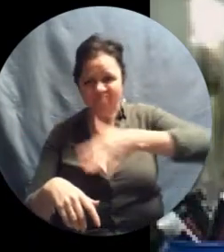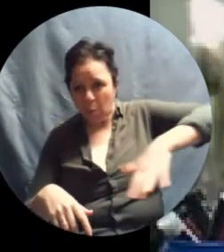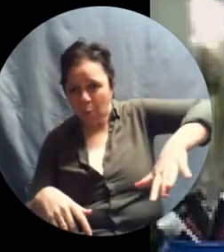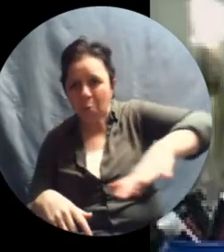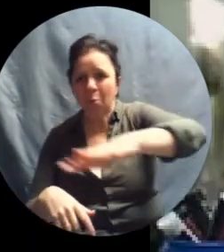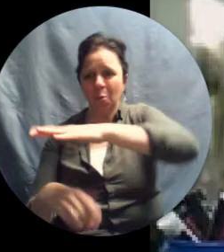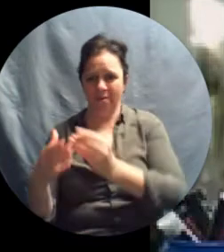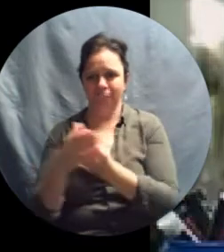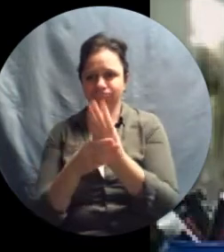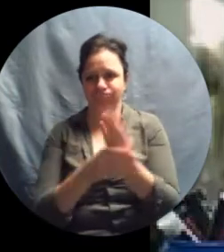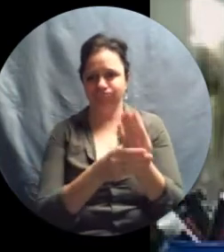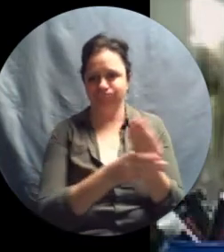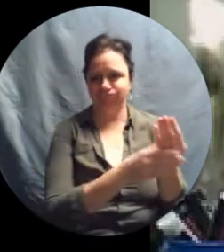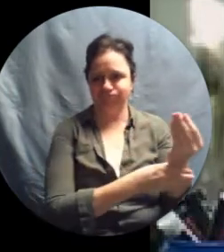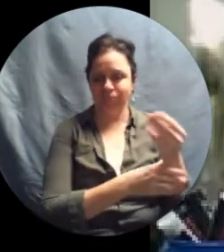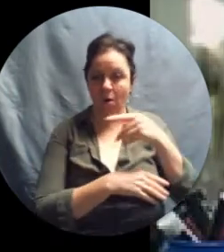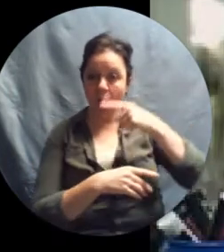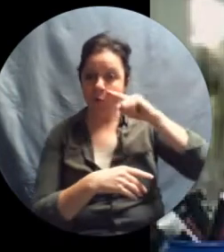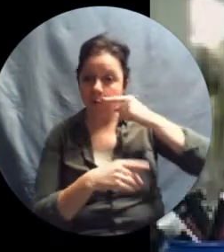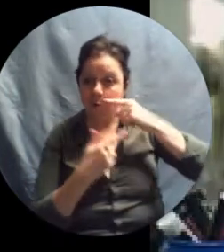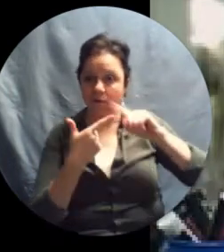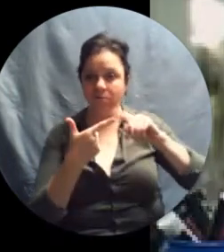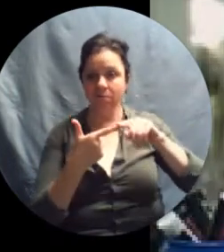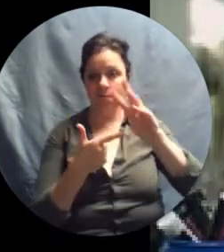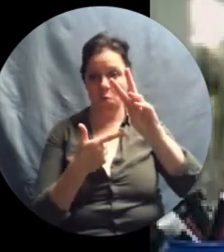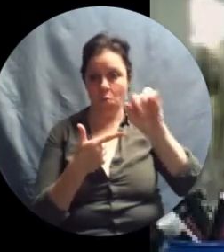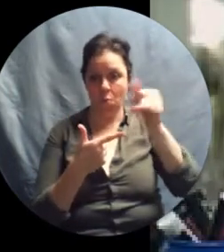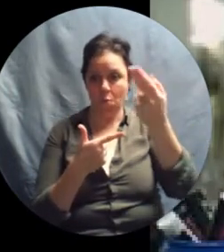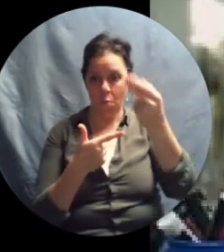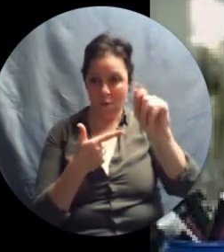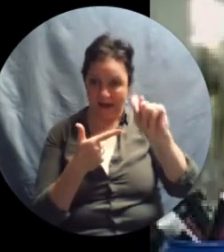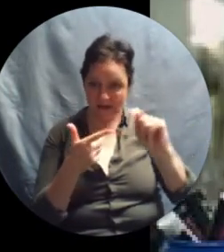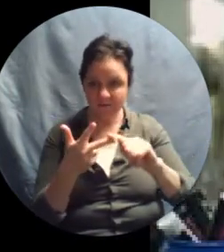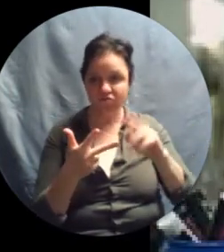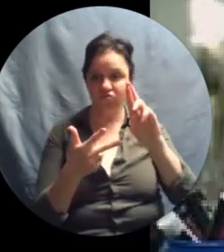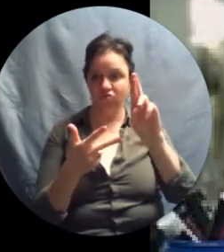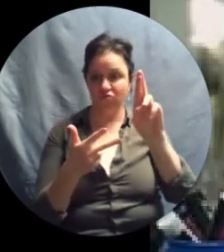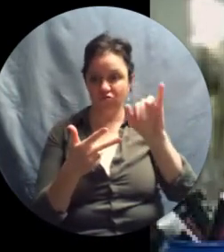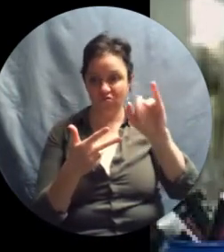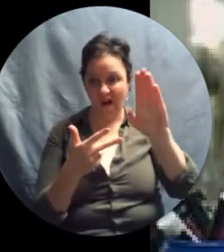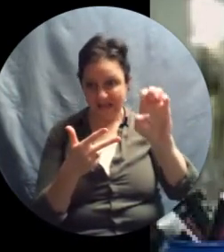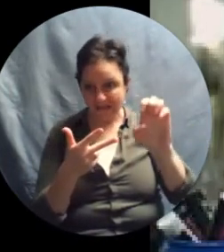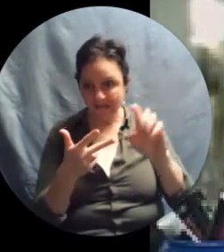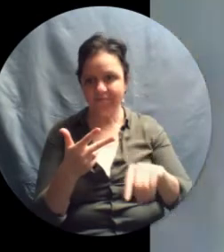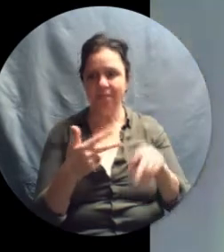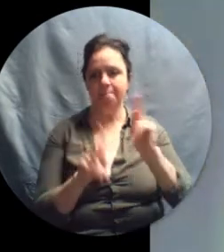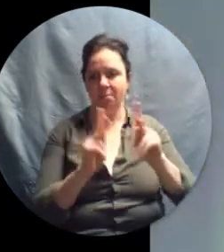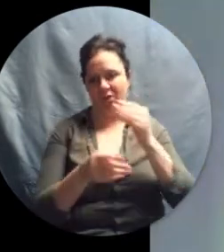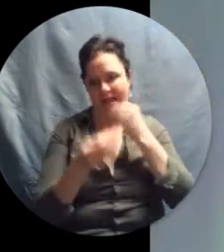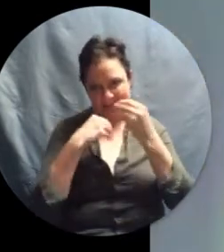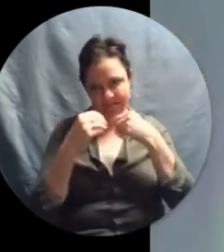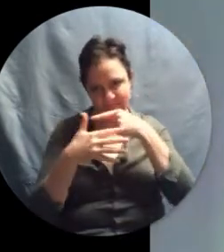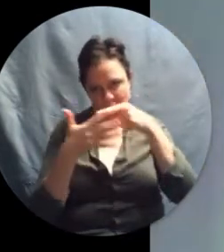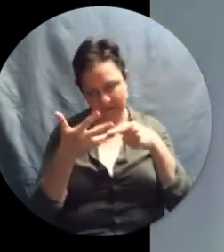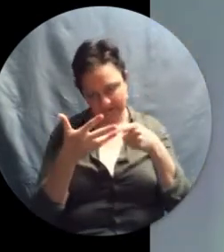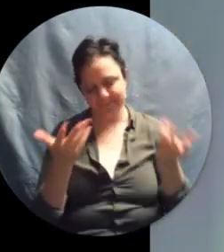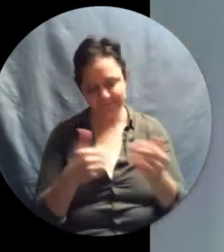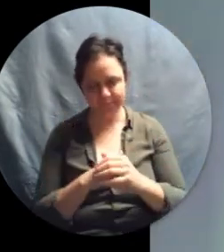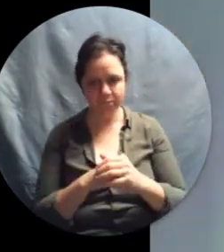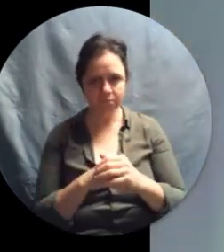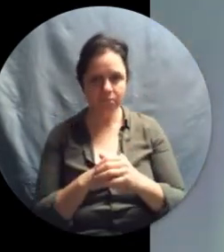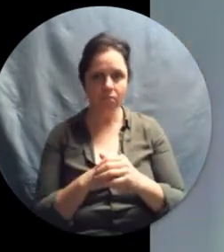spaces of land where we can grow corn and wheat and rice and all of the other things consumed by people of the world. One practice